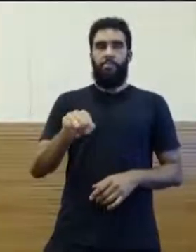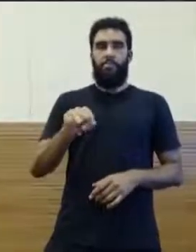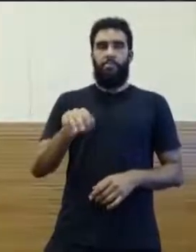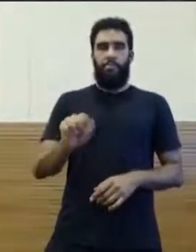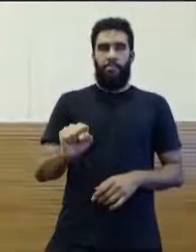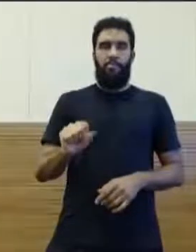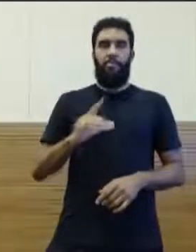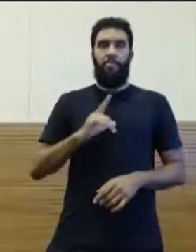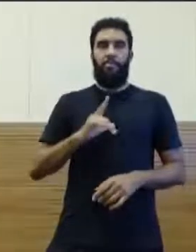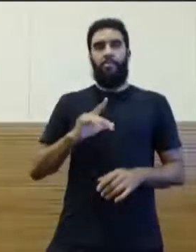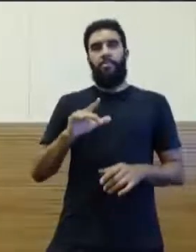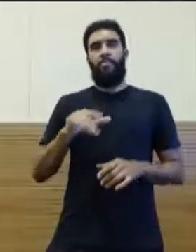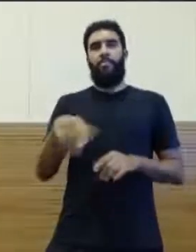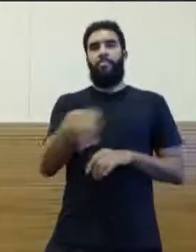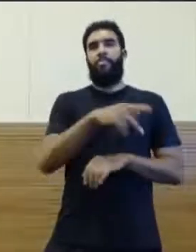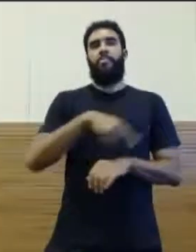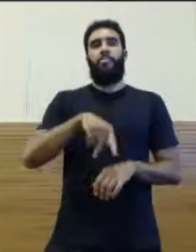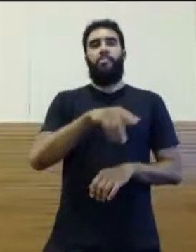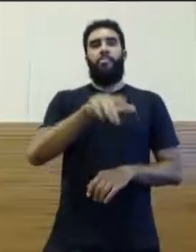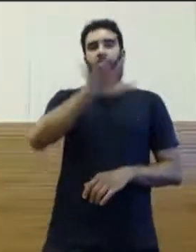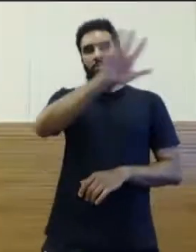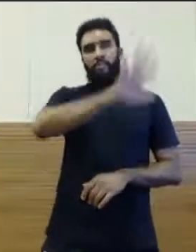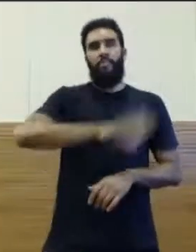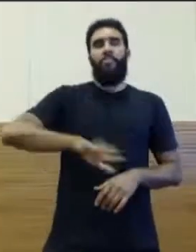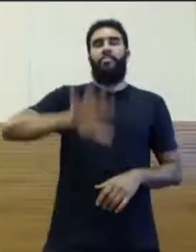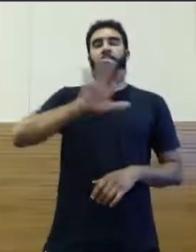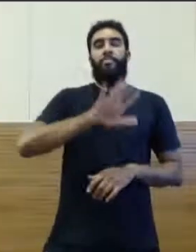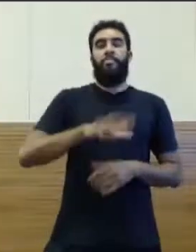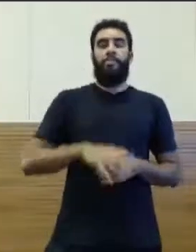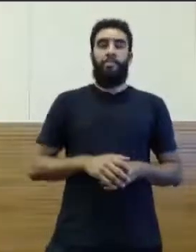fiber at national level.